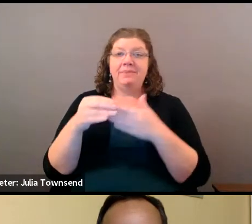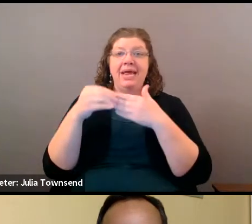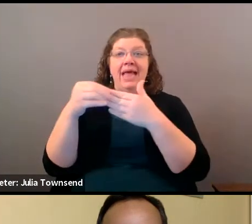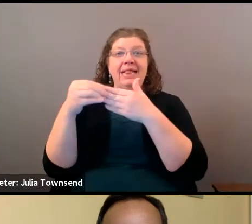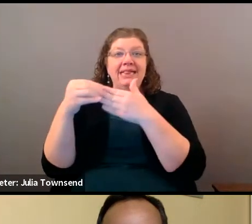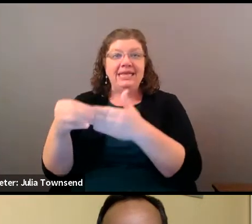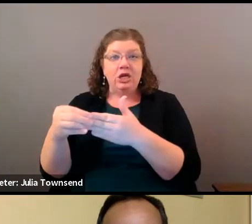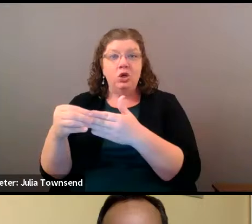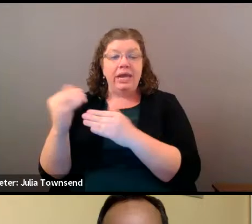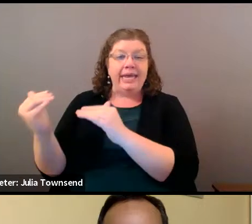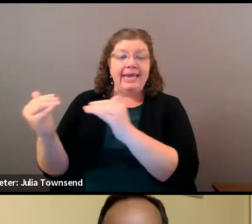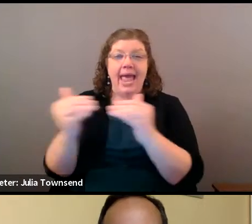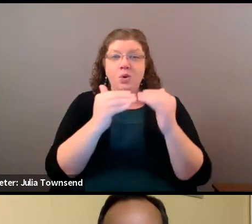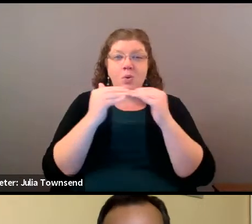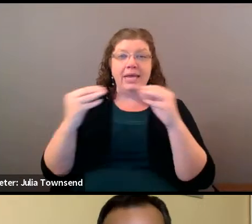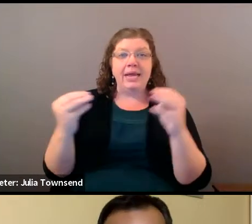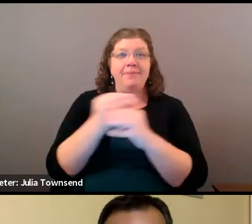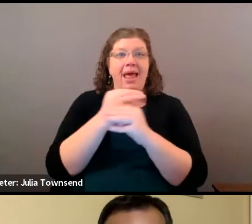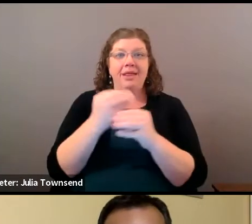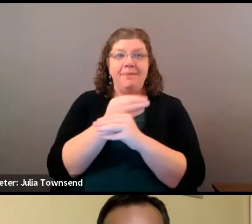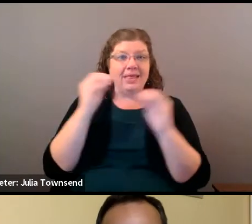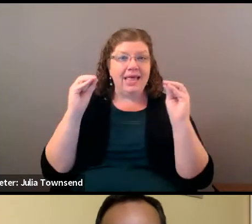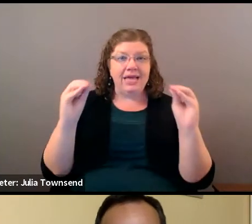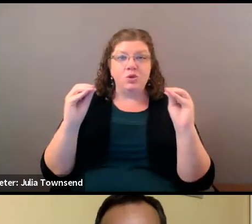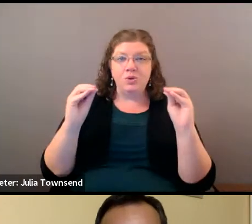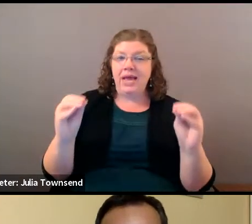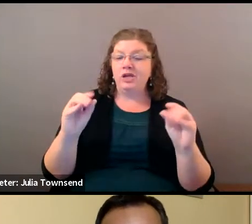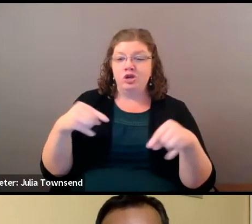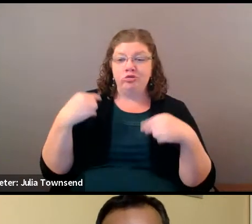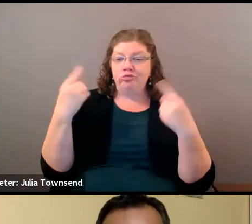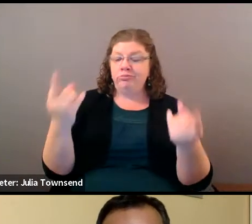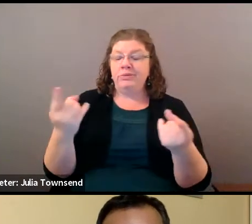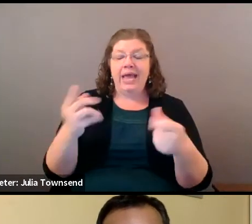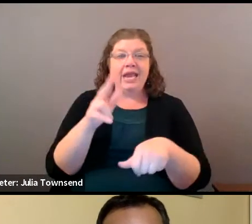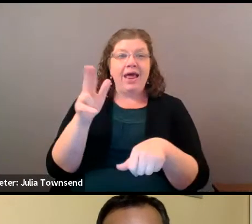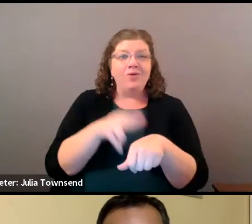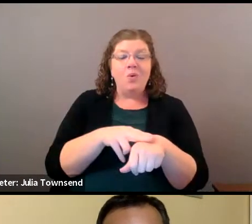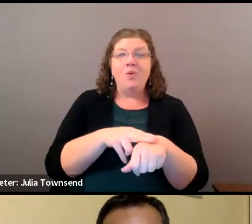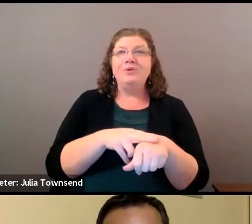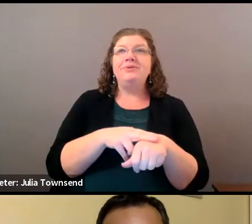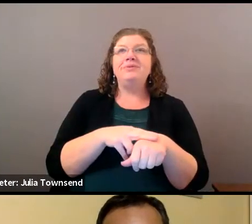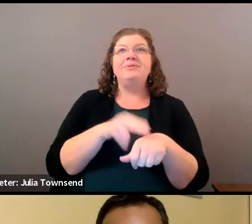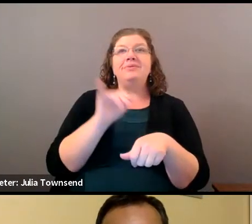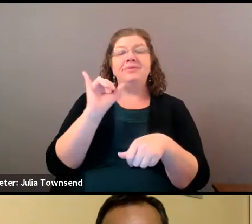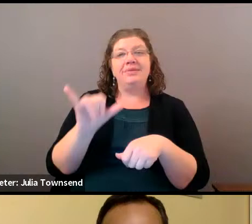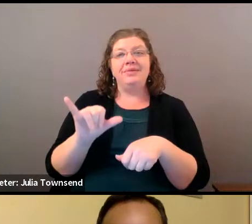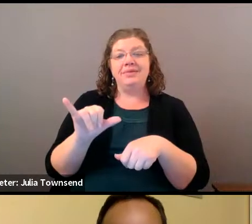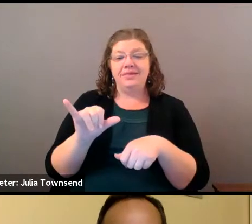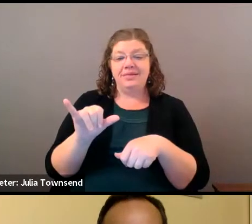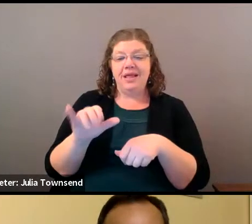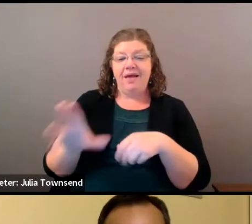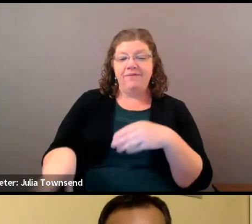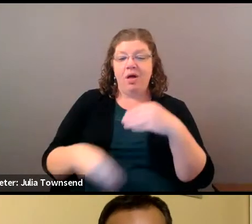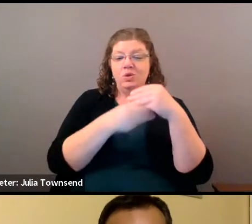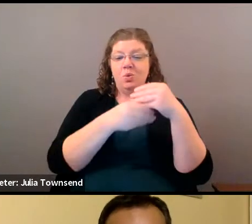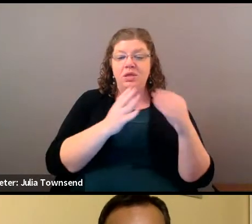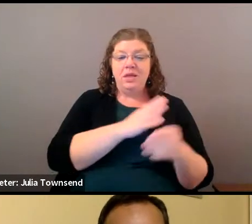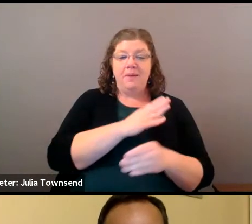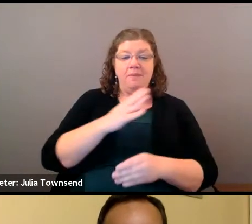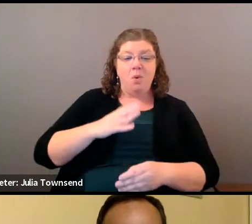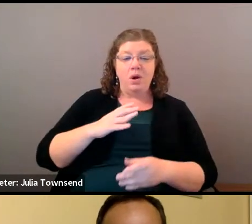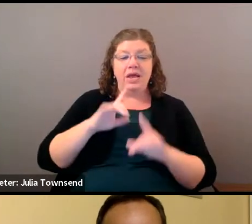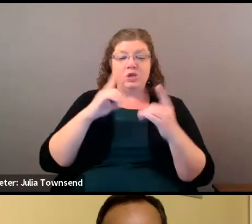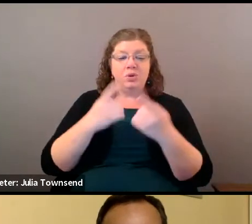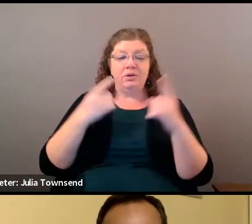in equity in mathematics education. And of course, that follows along with the board and district goals. I also